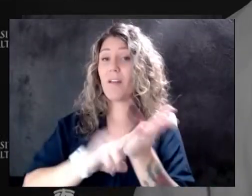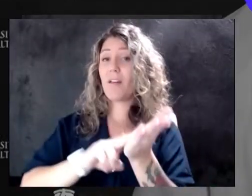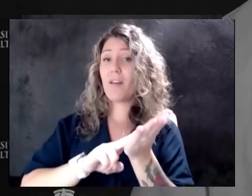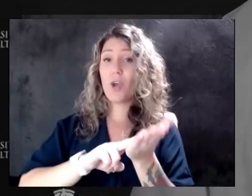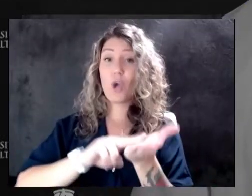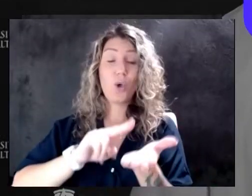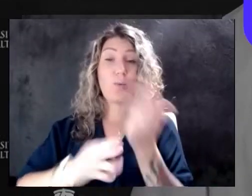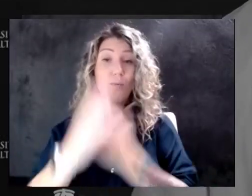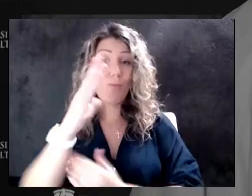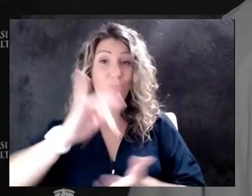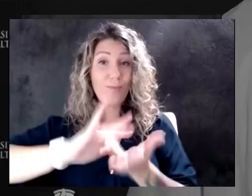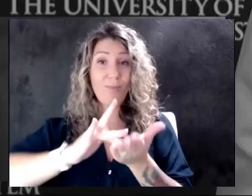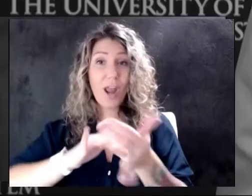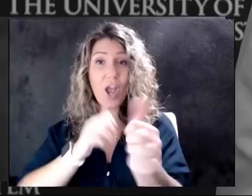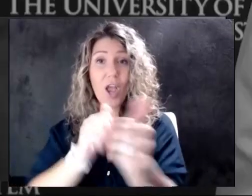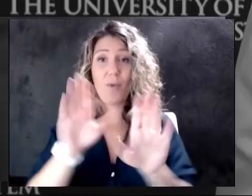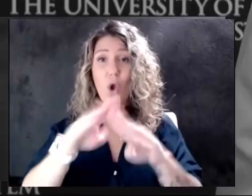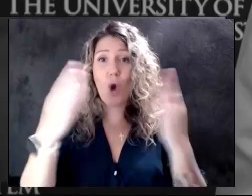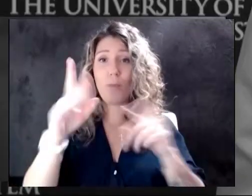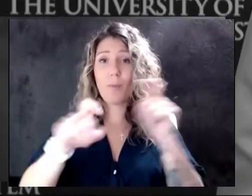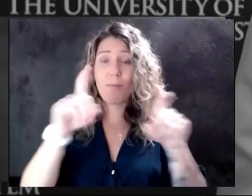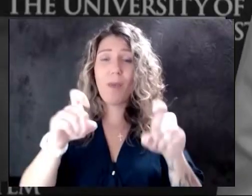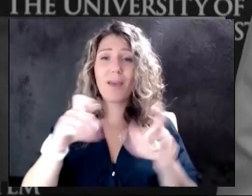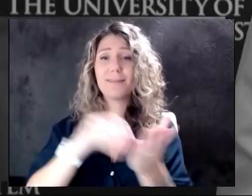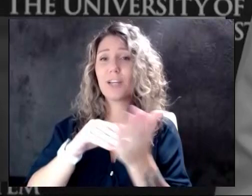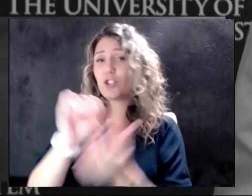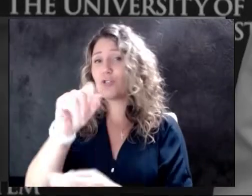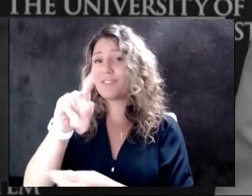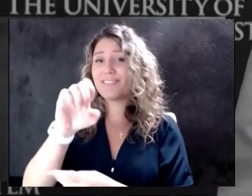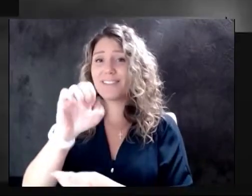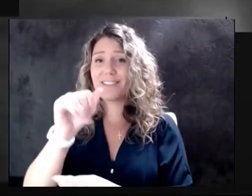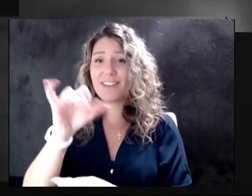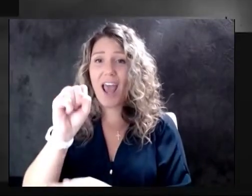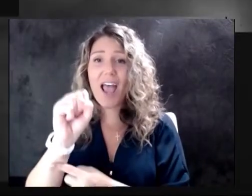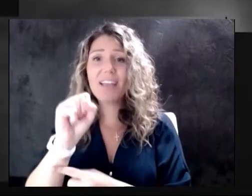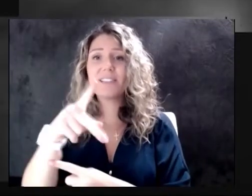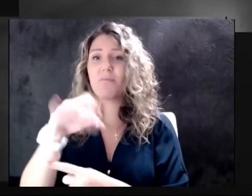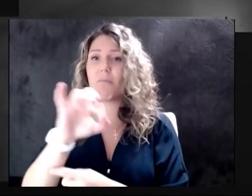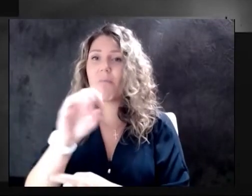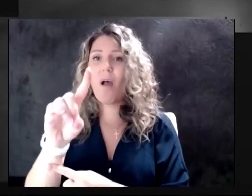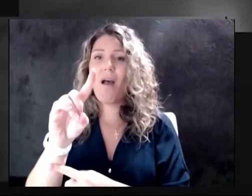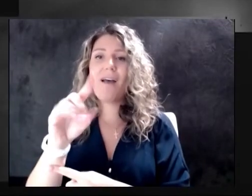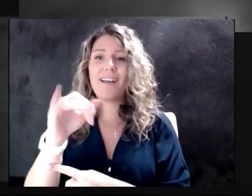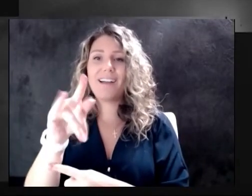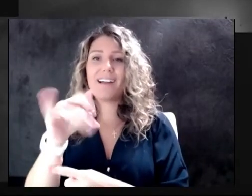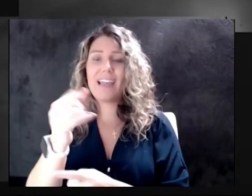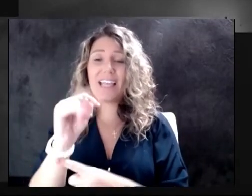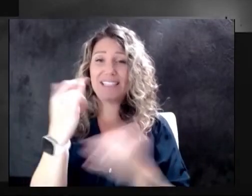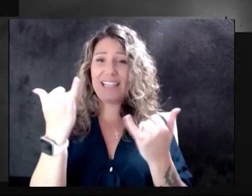Mics with Dr. Stites podcasts. Now everywhere podcasts are available.